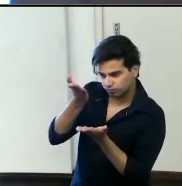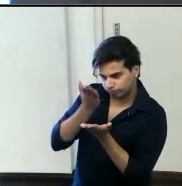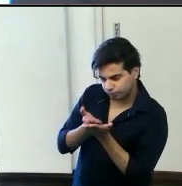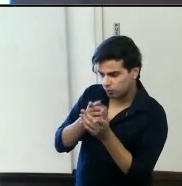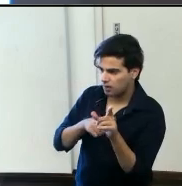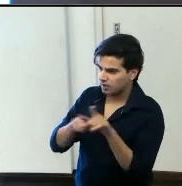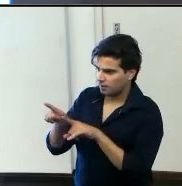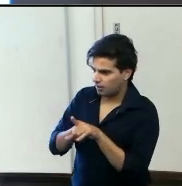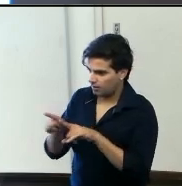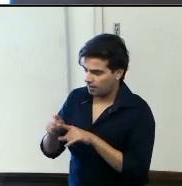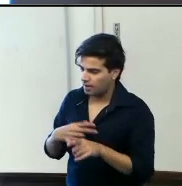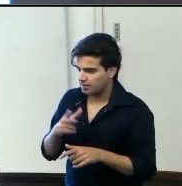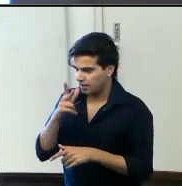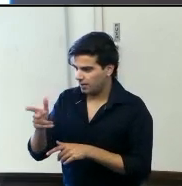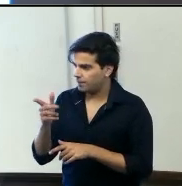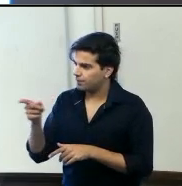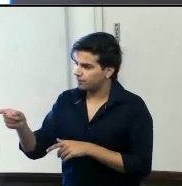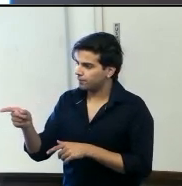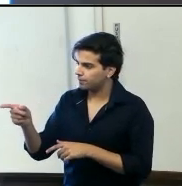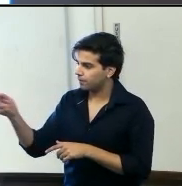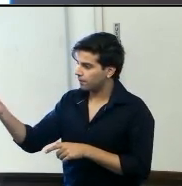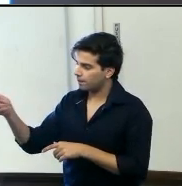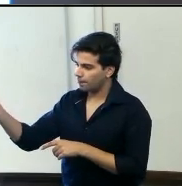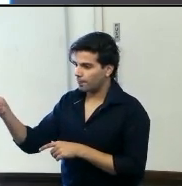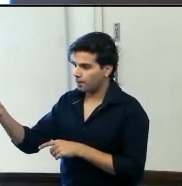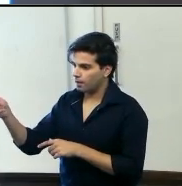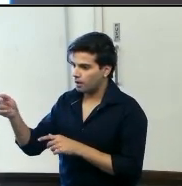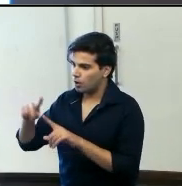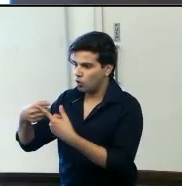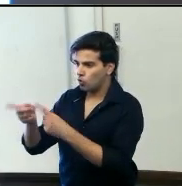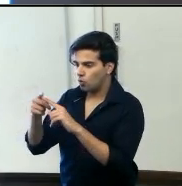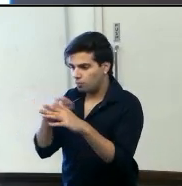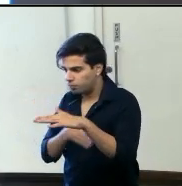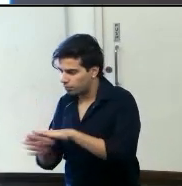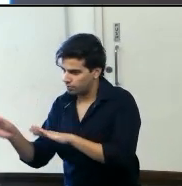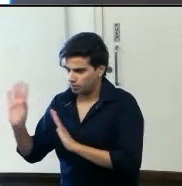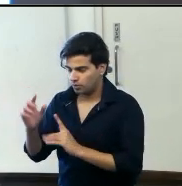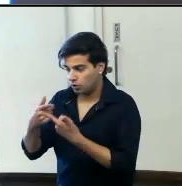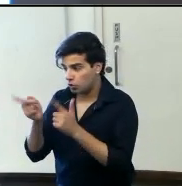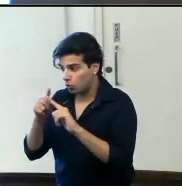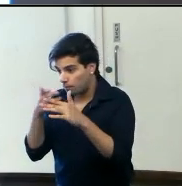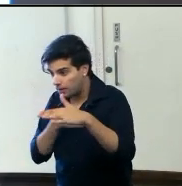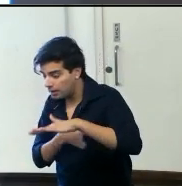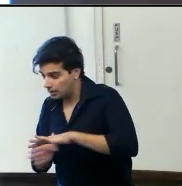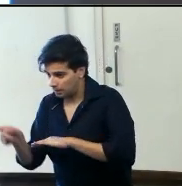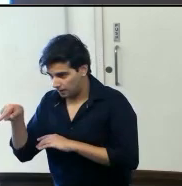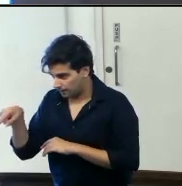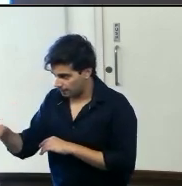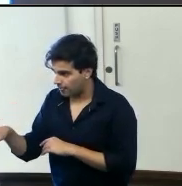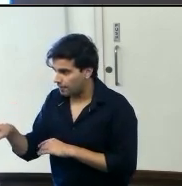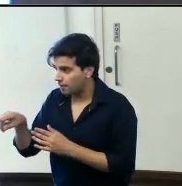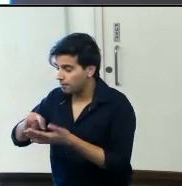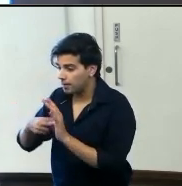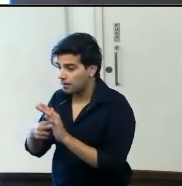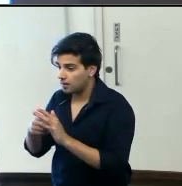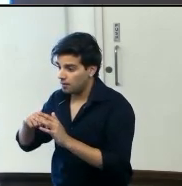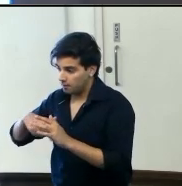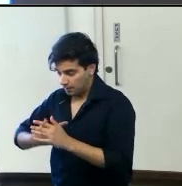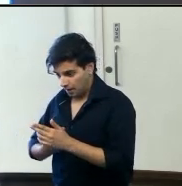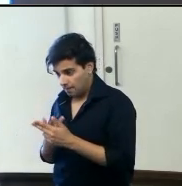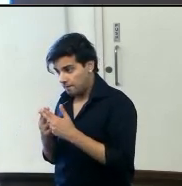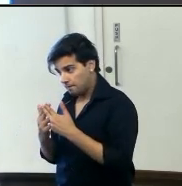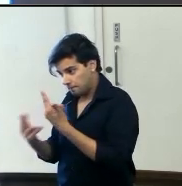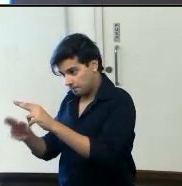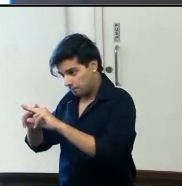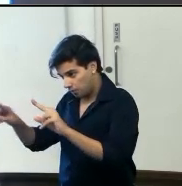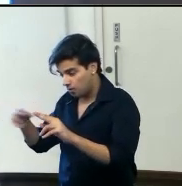example, if I say I saw both of them going into a room, right? So even in that saying, I can make it like a matter of fact, I can